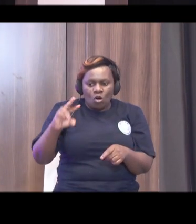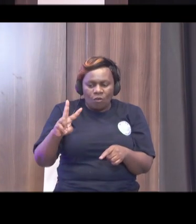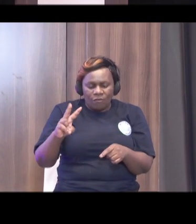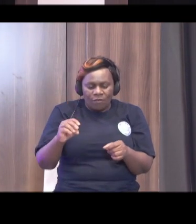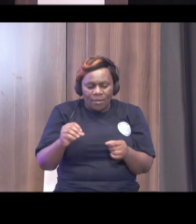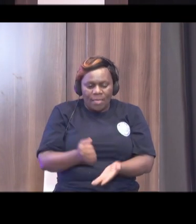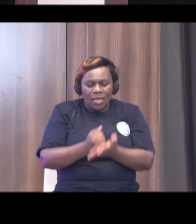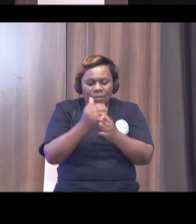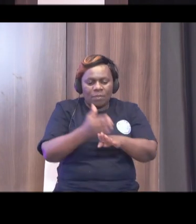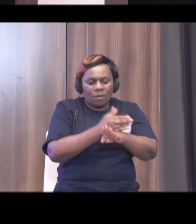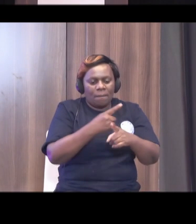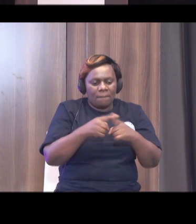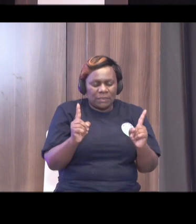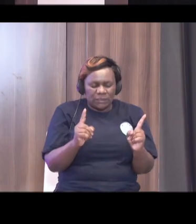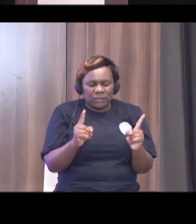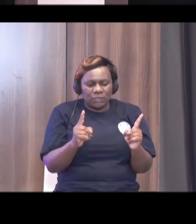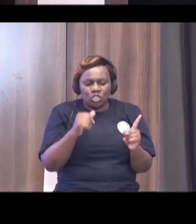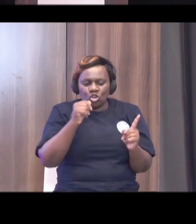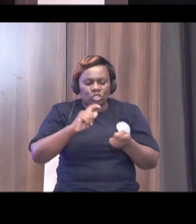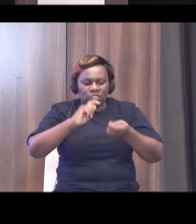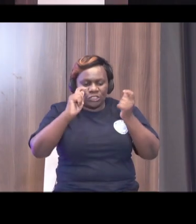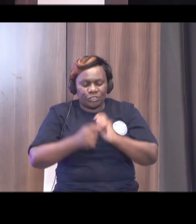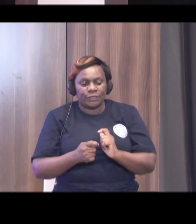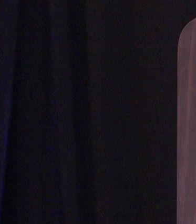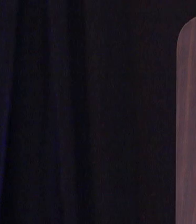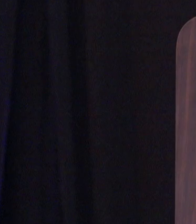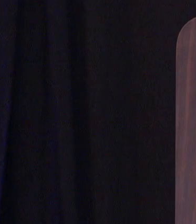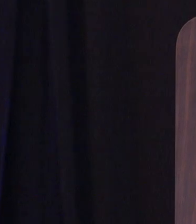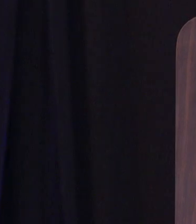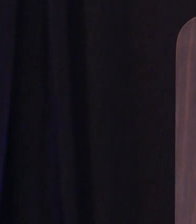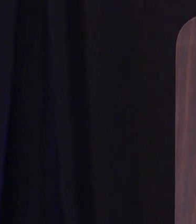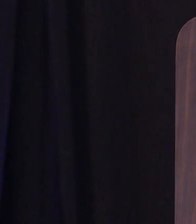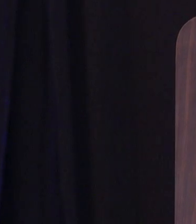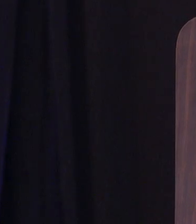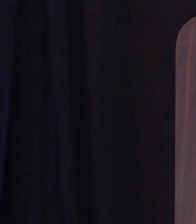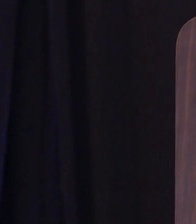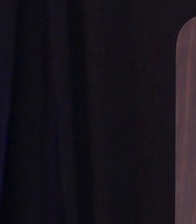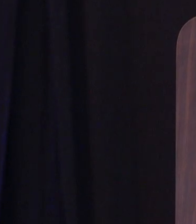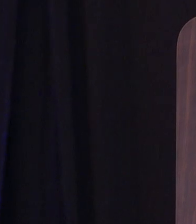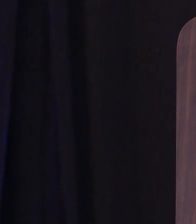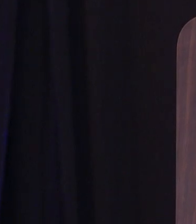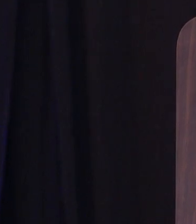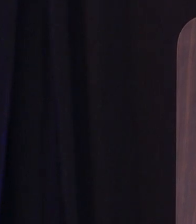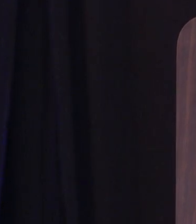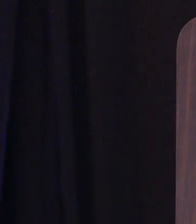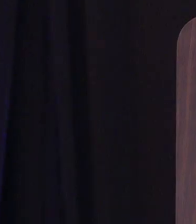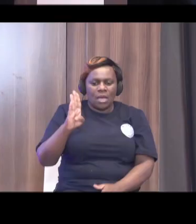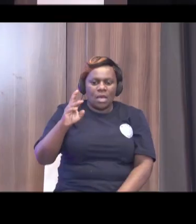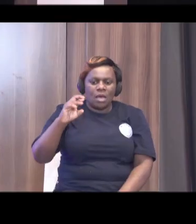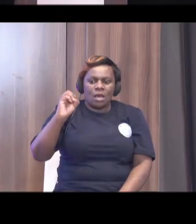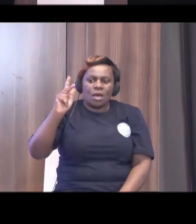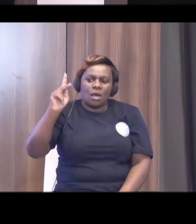curve fit, but they didn't dramatically change the threshold. I get to pass the baton to Dr. Barbara.